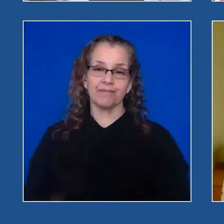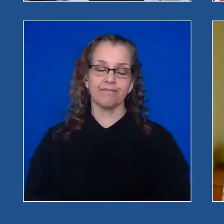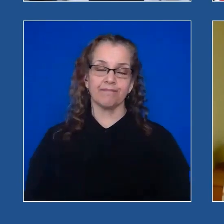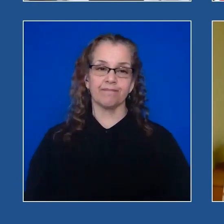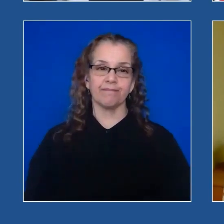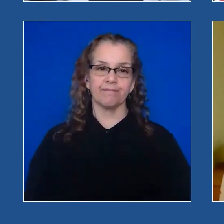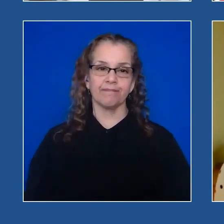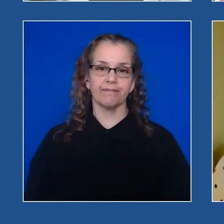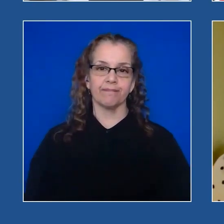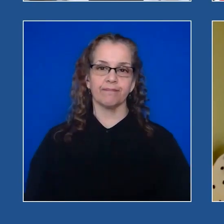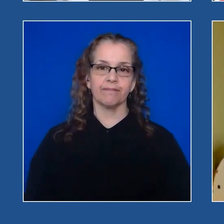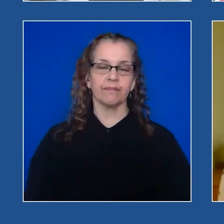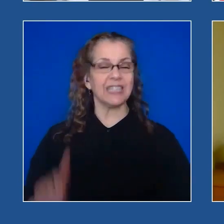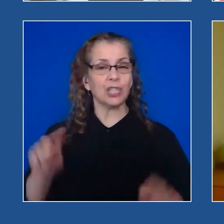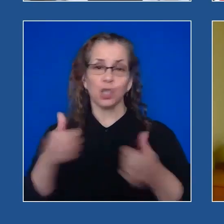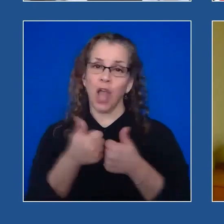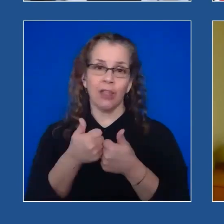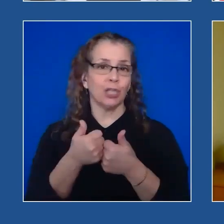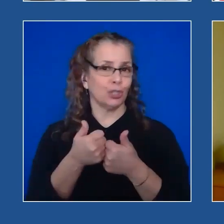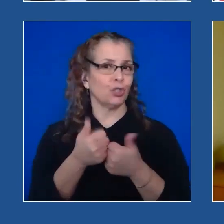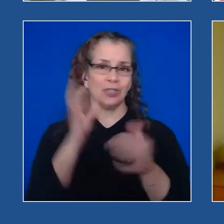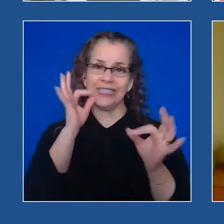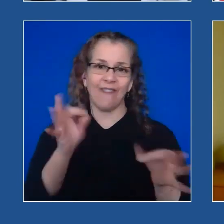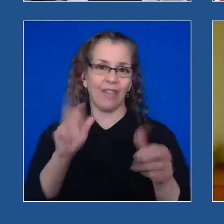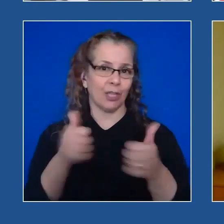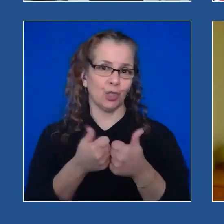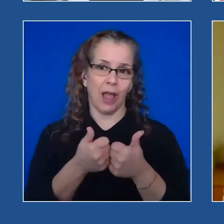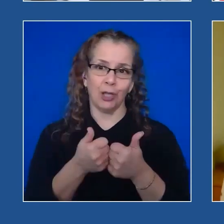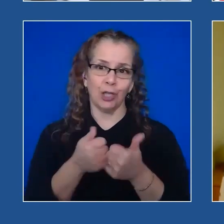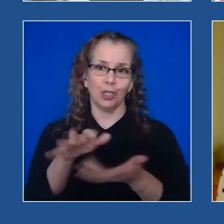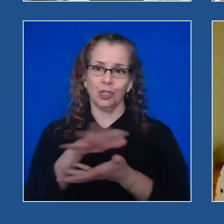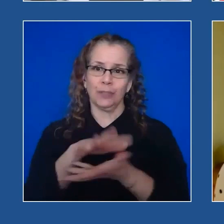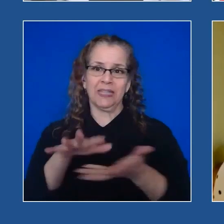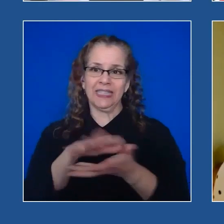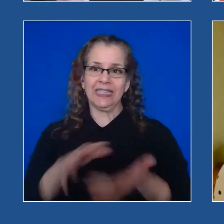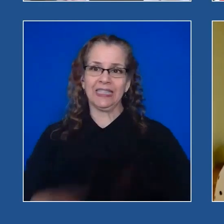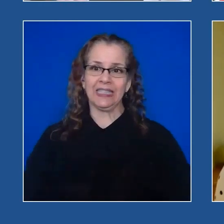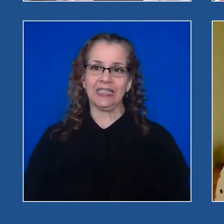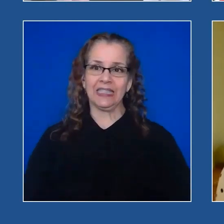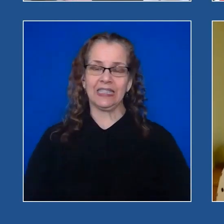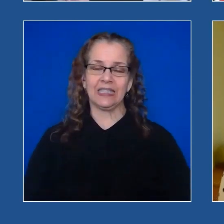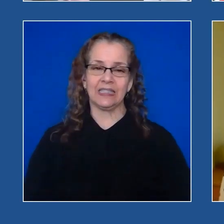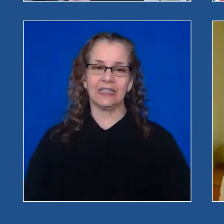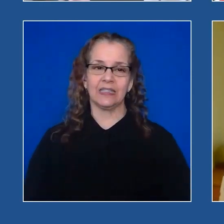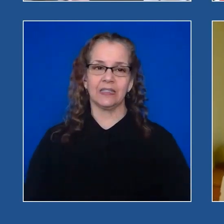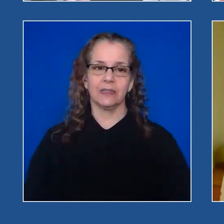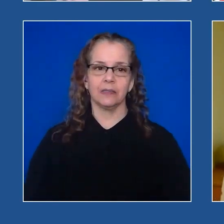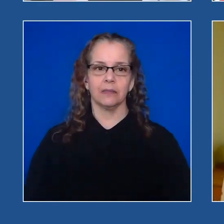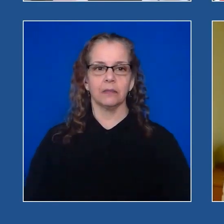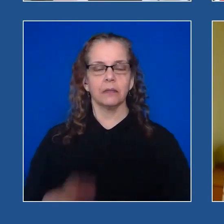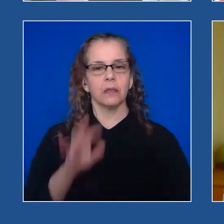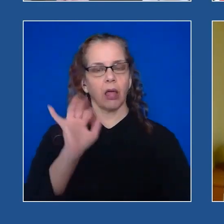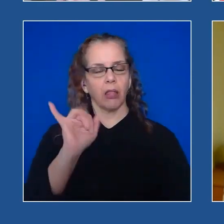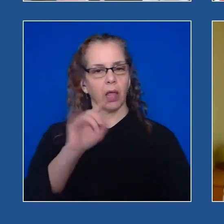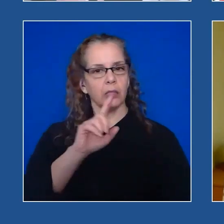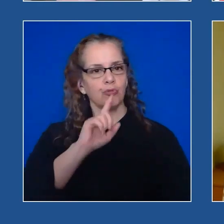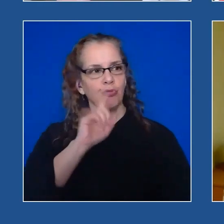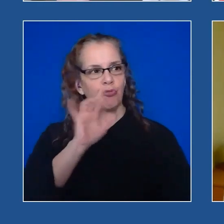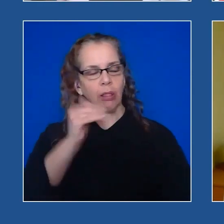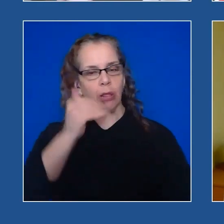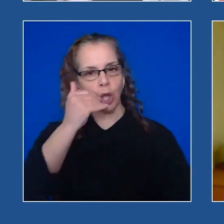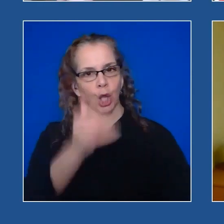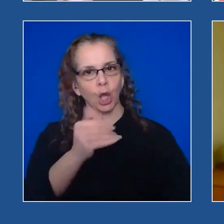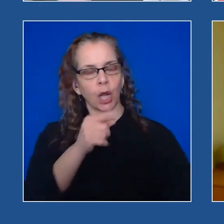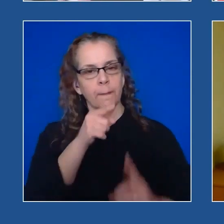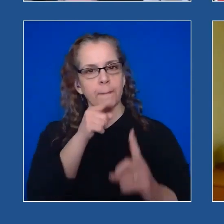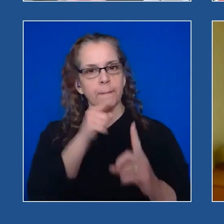Yeah, so it's that's a challenge to distinguish all of those. It is a challenge. Yeah, Yes. that's a really, really good point. I think a lot of times